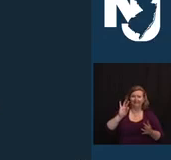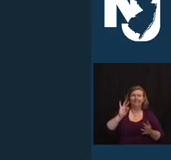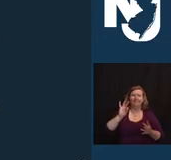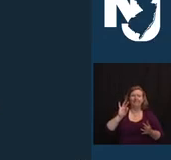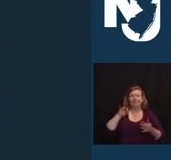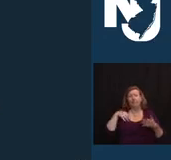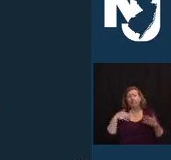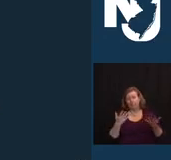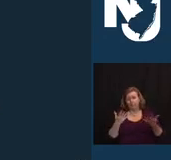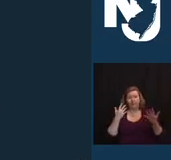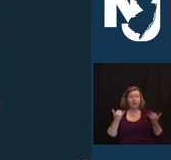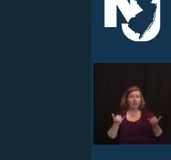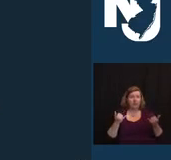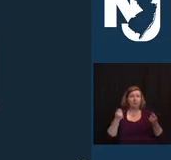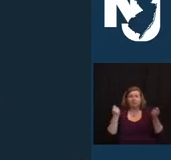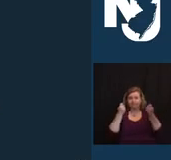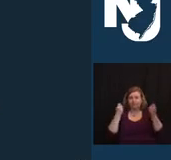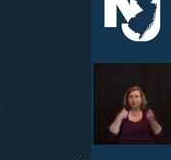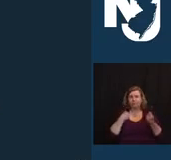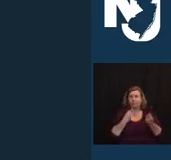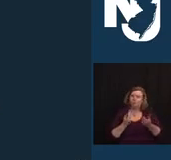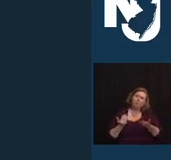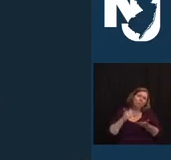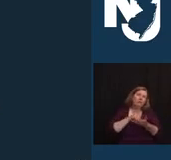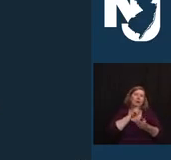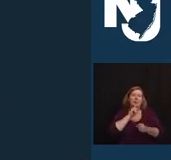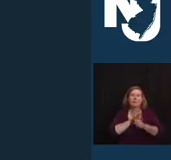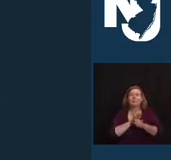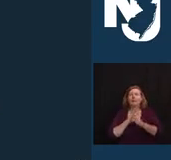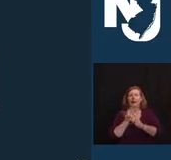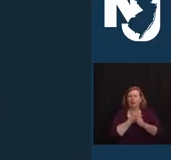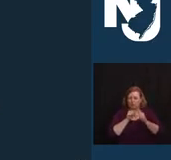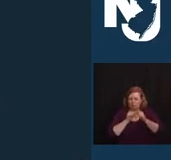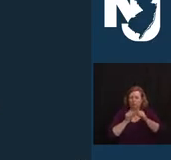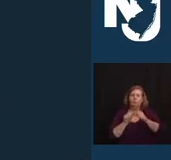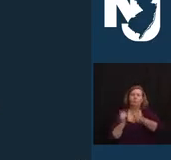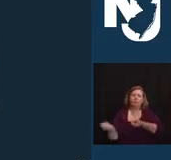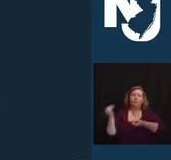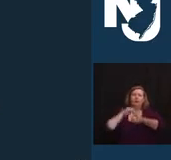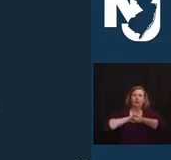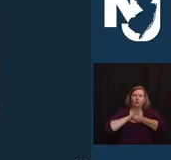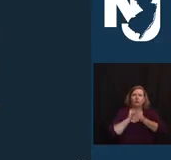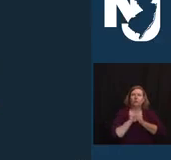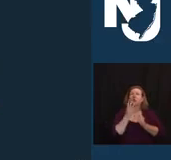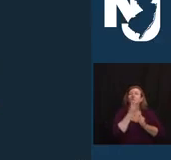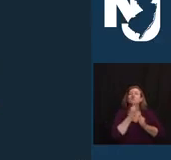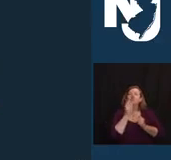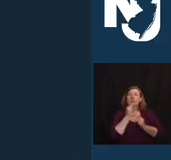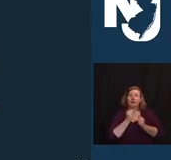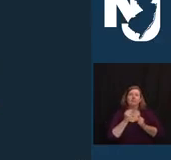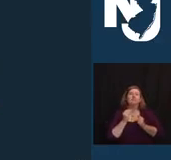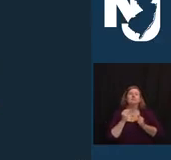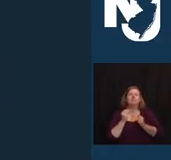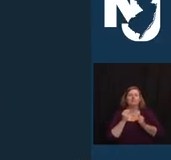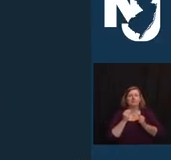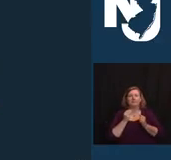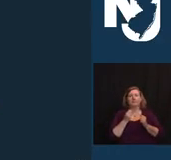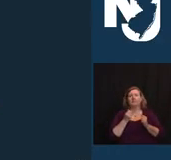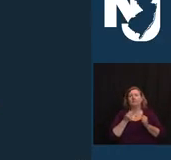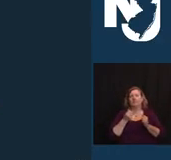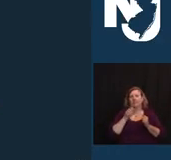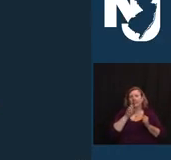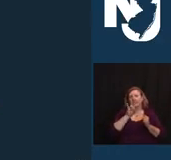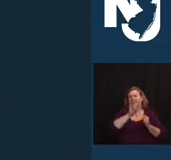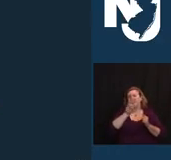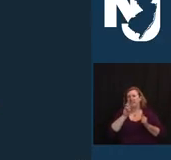celebration, I recommit New Jersey to our continued partnership with the State of Israel by naming the 76 public members of